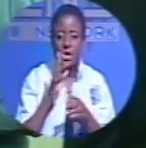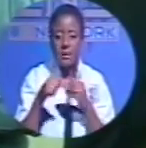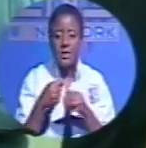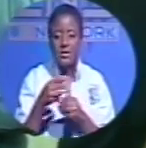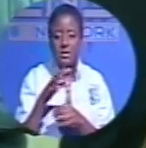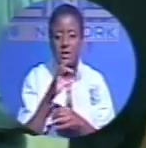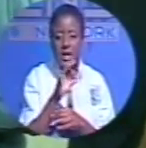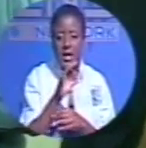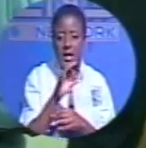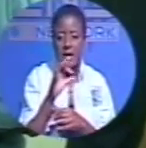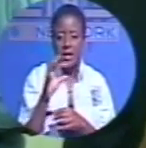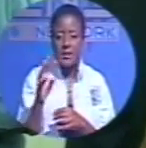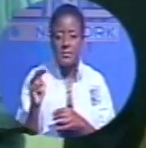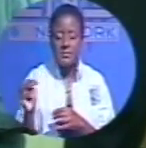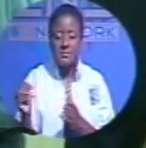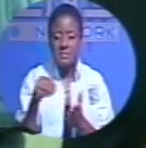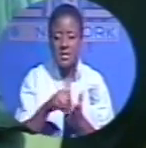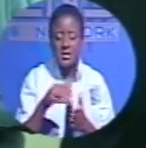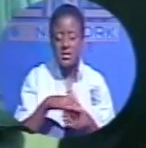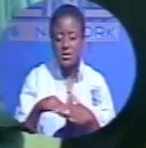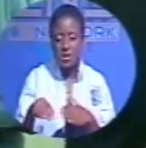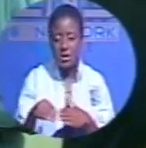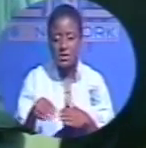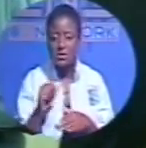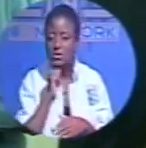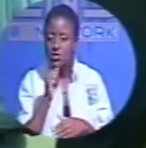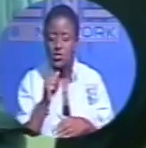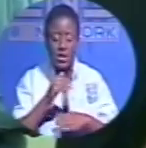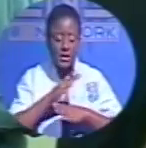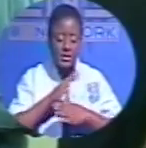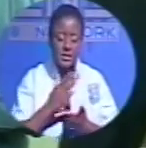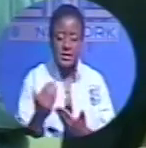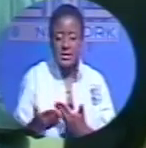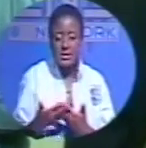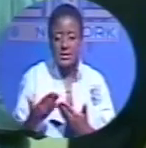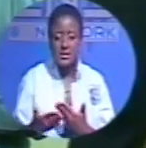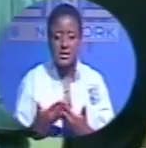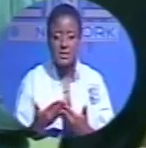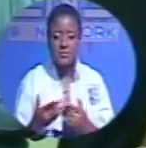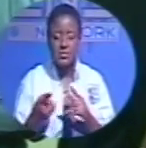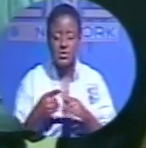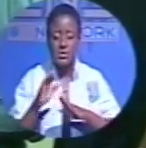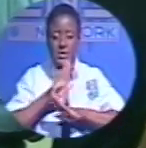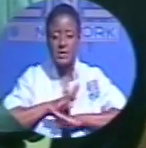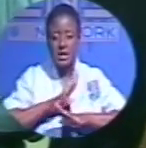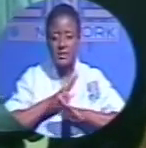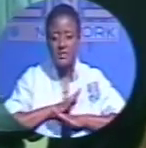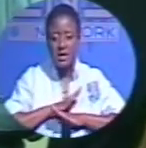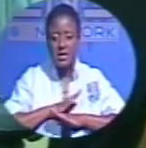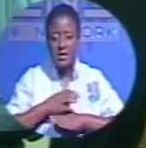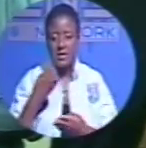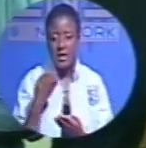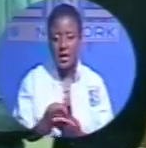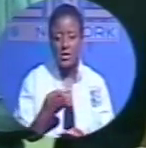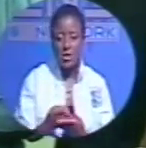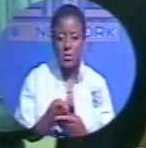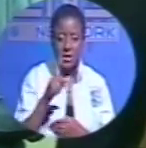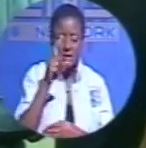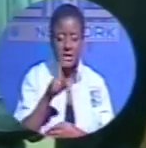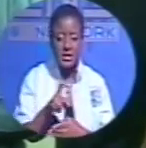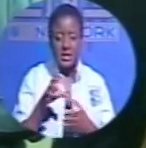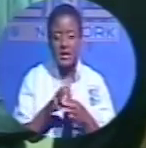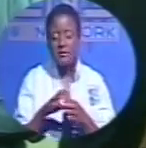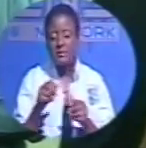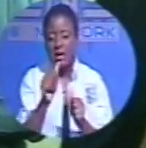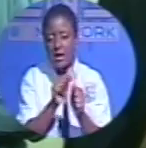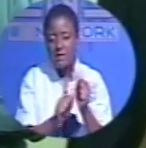Just that way. So it's not easy to satisfy the economic appetite of everybody.